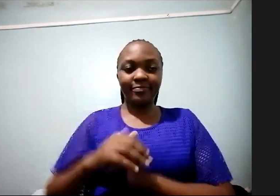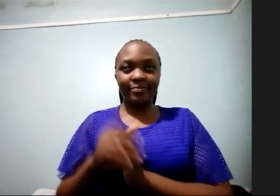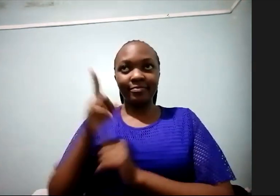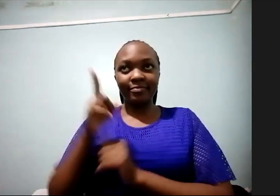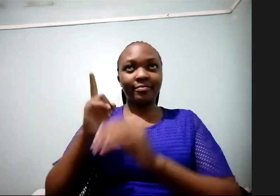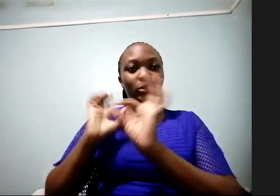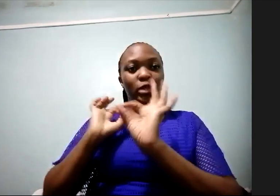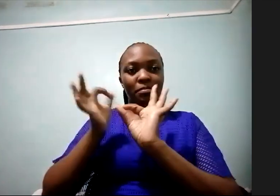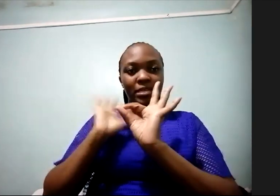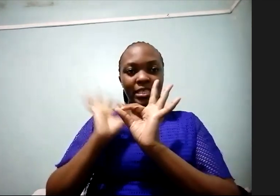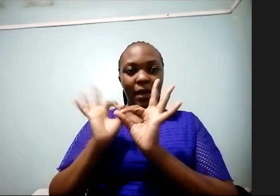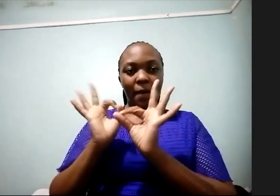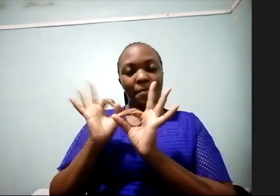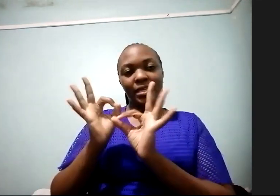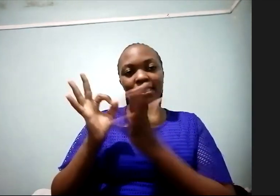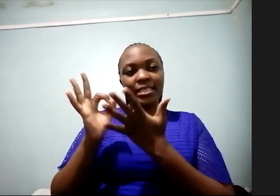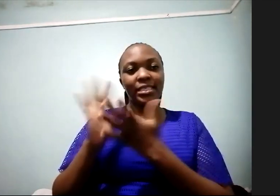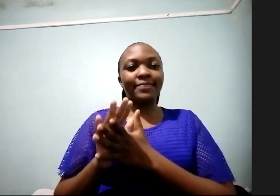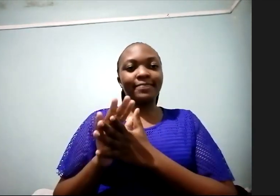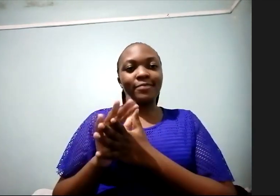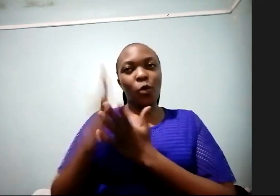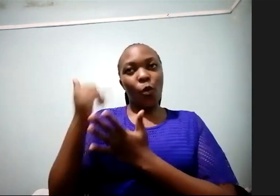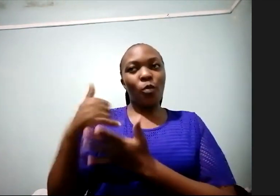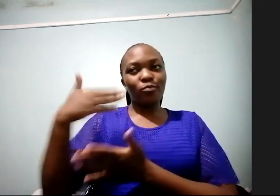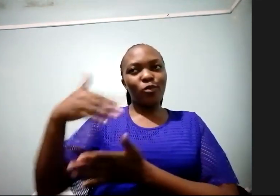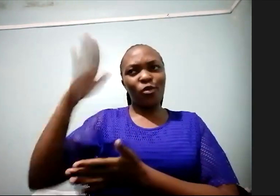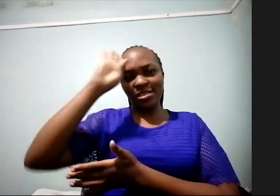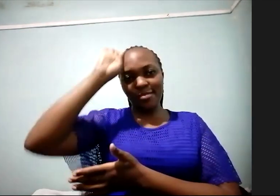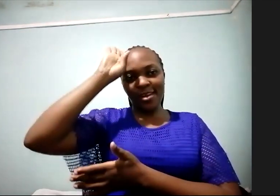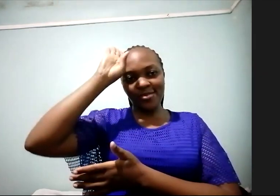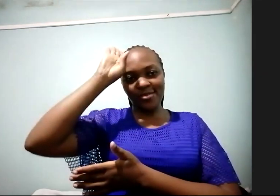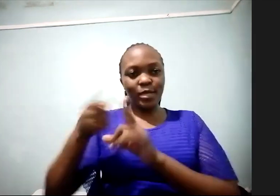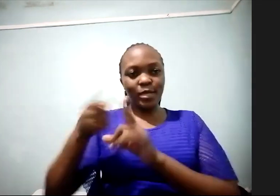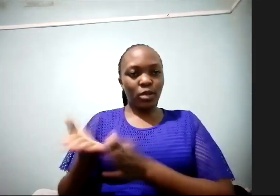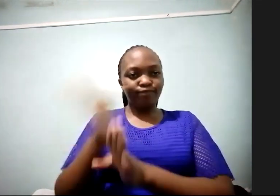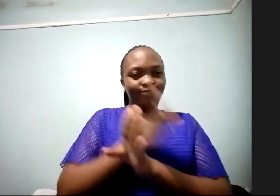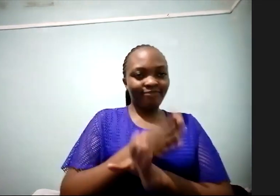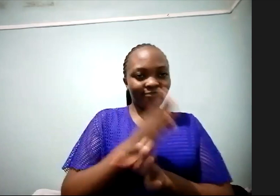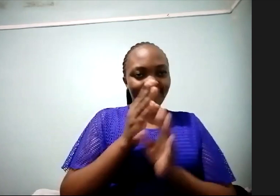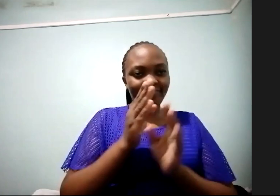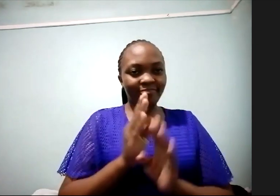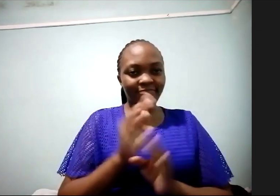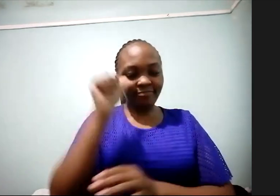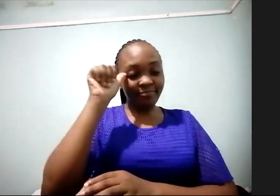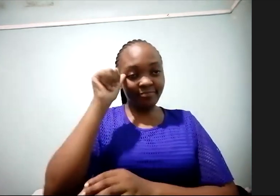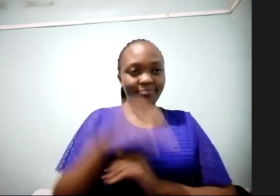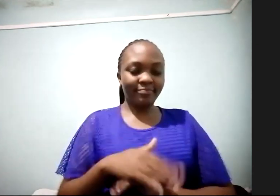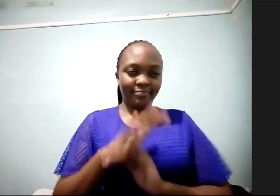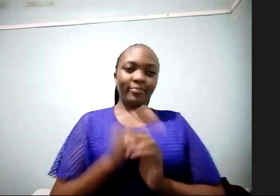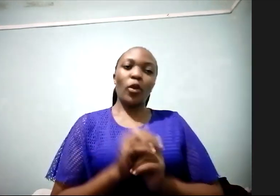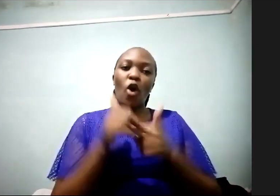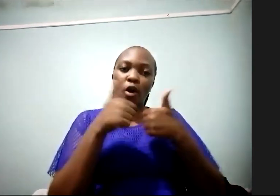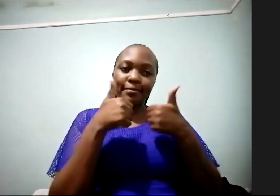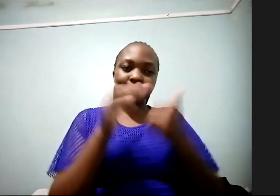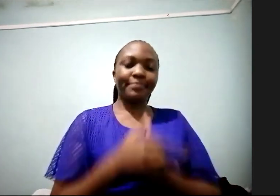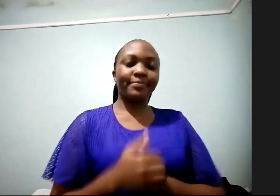Abuli. All right. Yeah. So meanwhile, allow me to share as I take them through the preamble